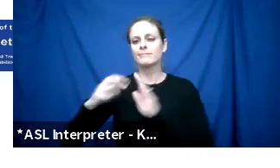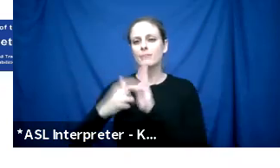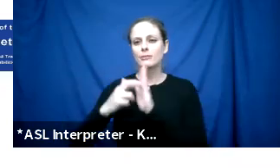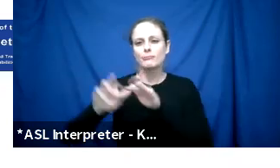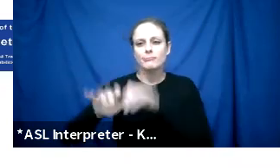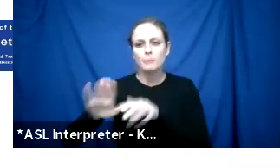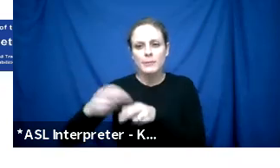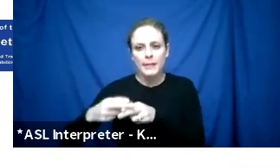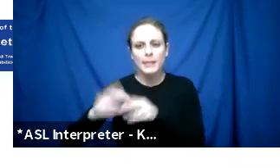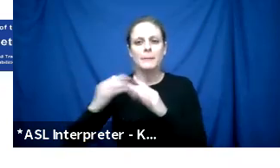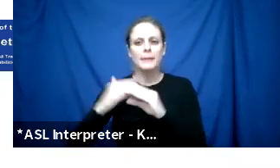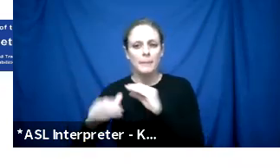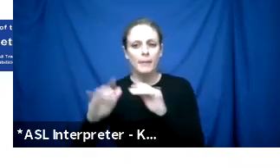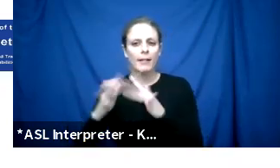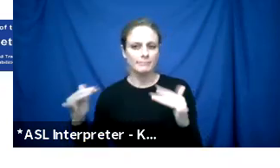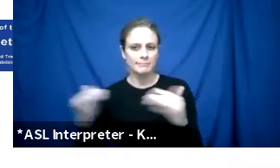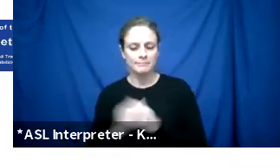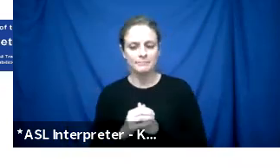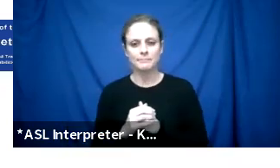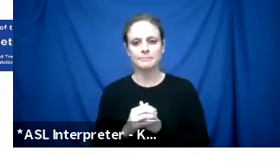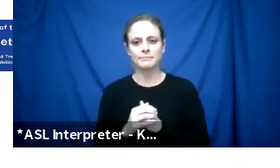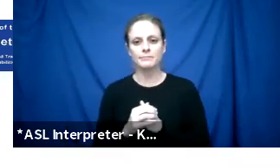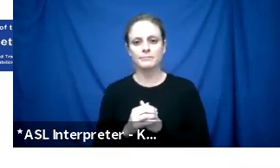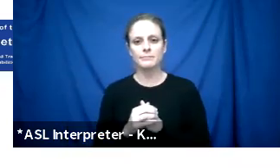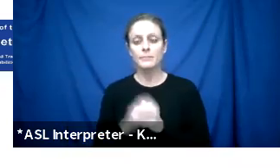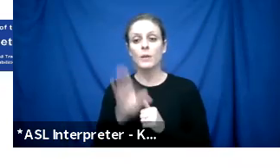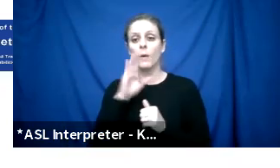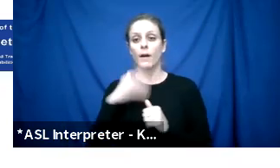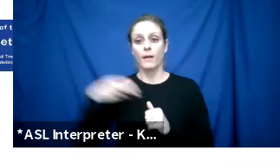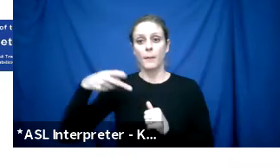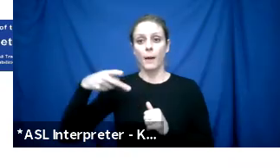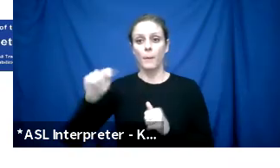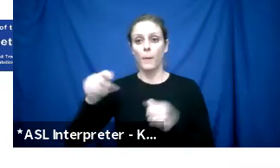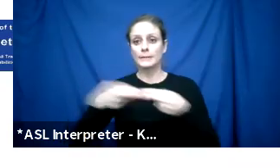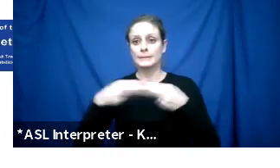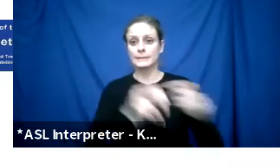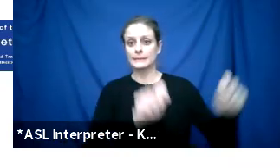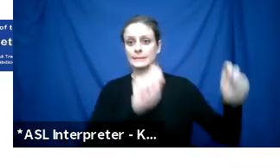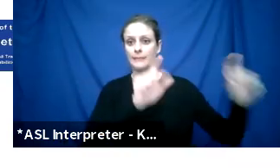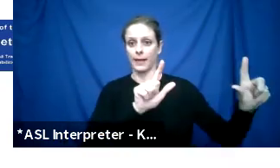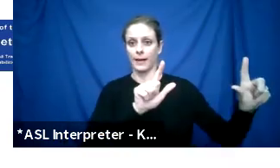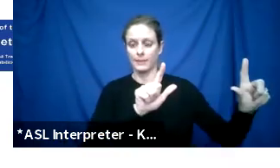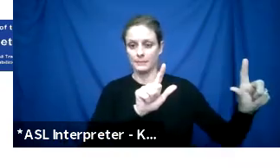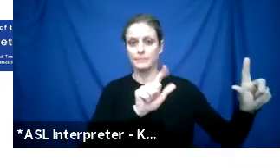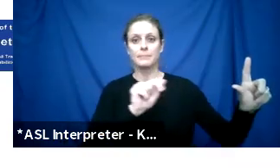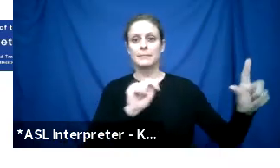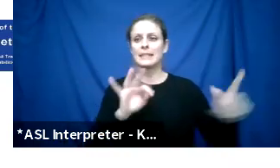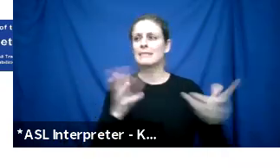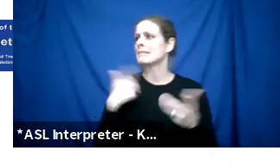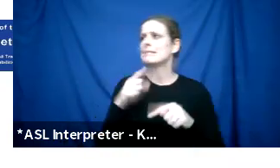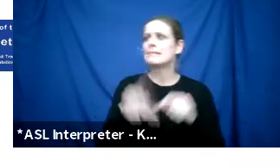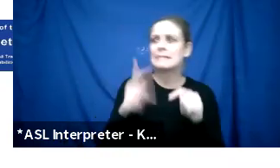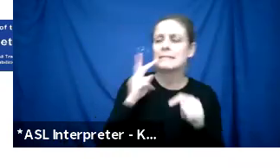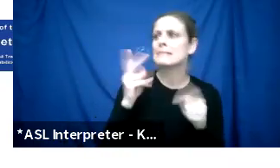You can follow along on the webinar platform with the slides. If you are not using the webinar platform, you can download a copy of